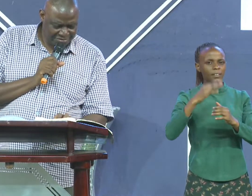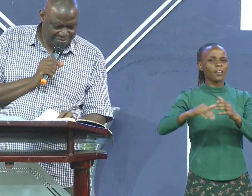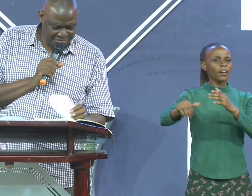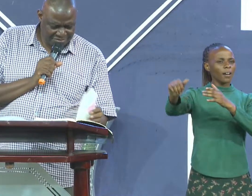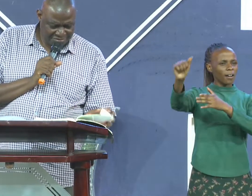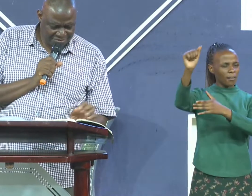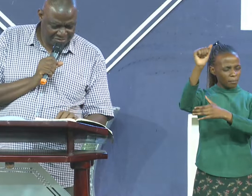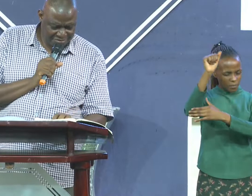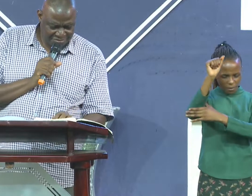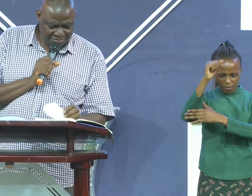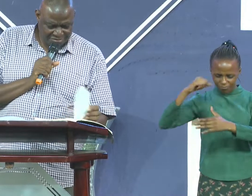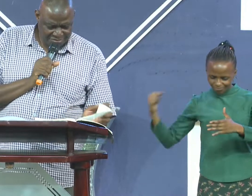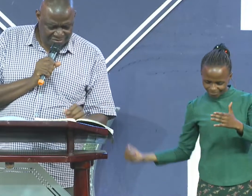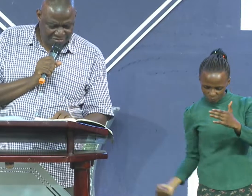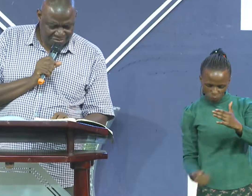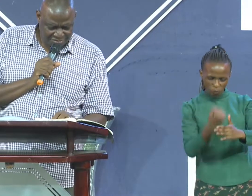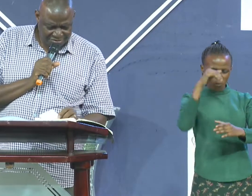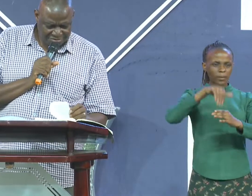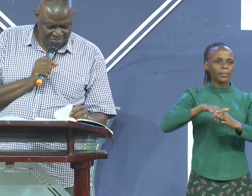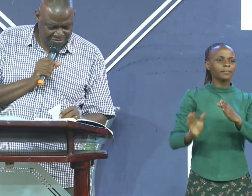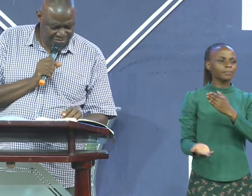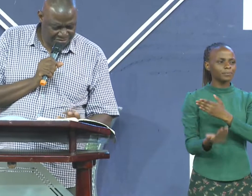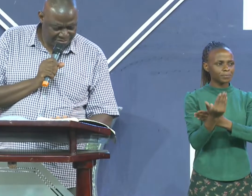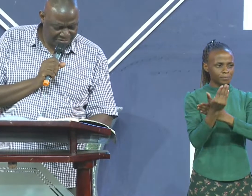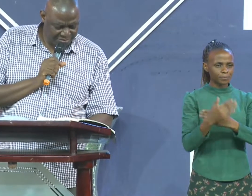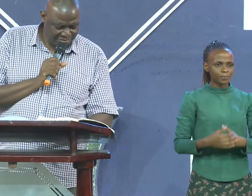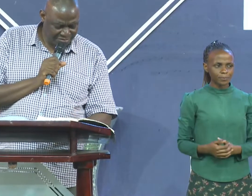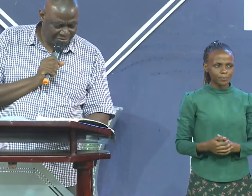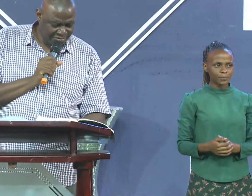Ibrahimu ngagoloko kencha mmacha